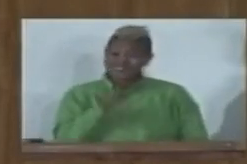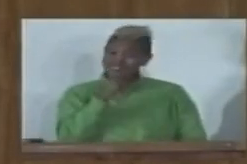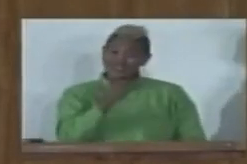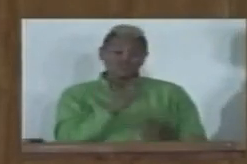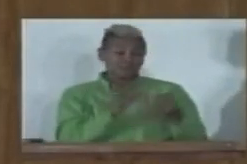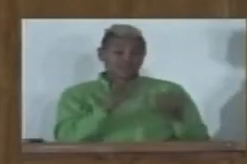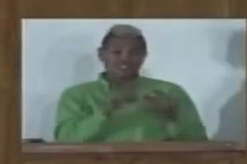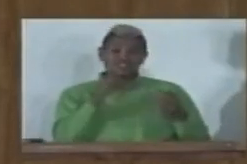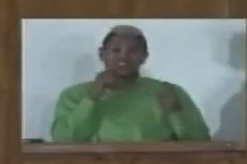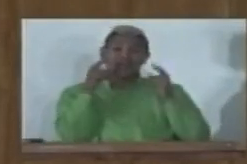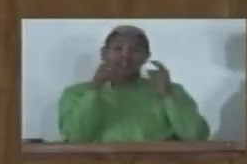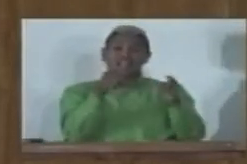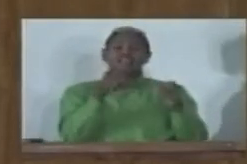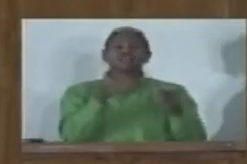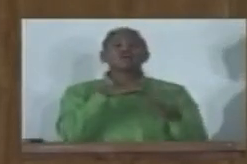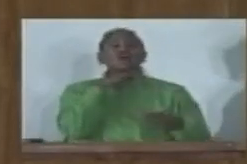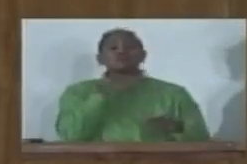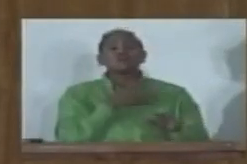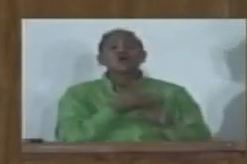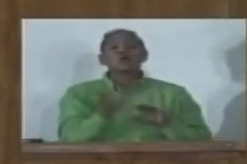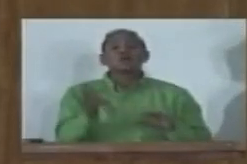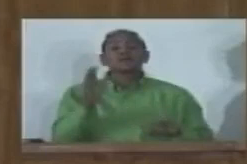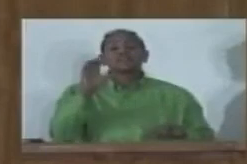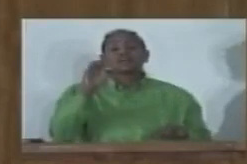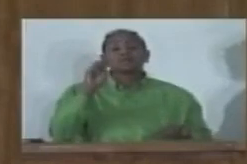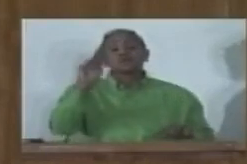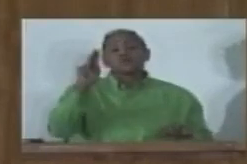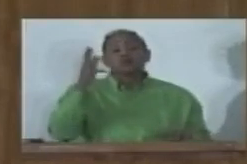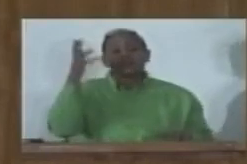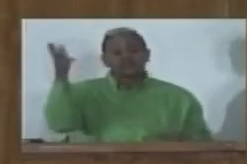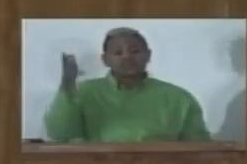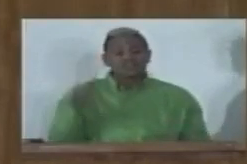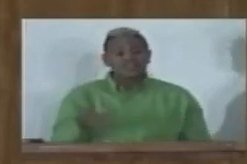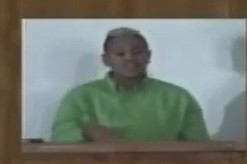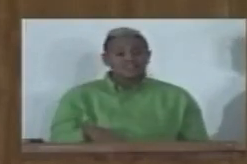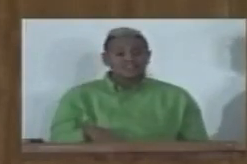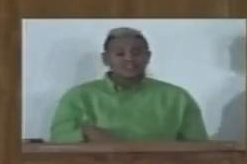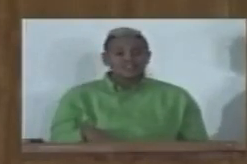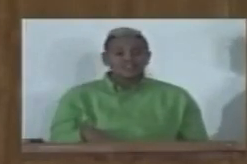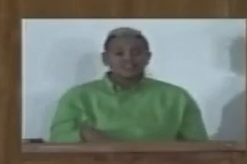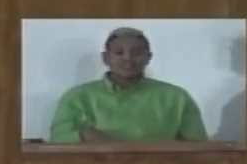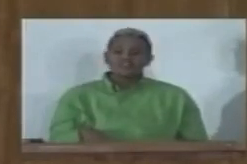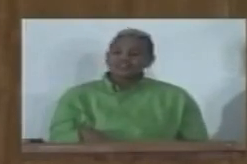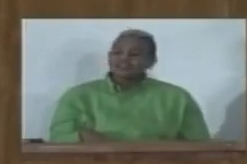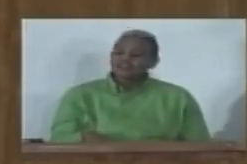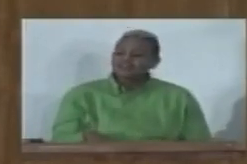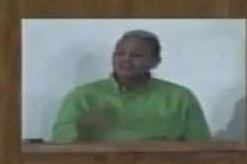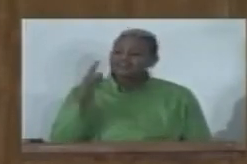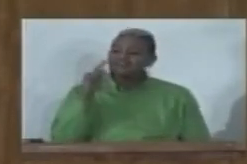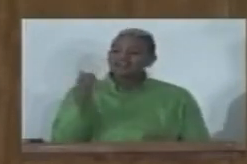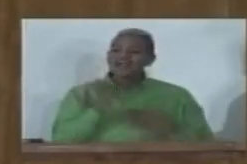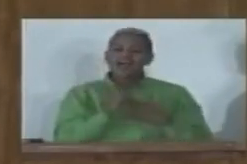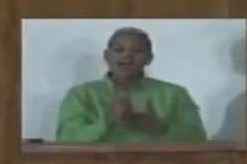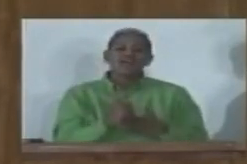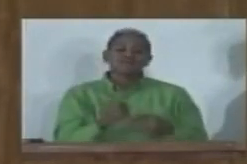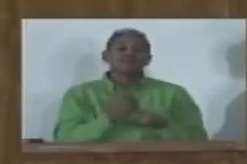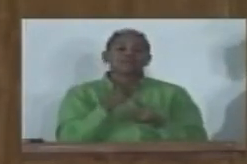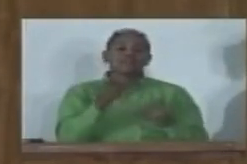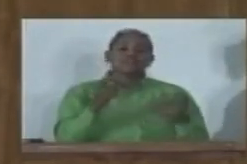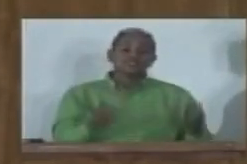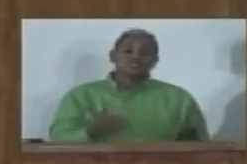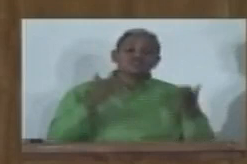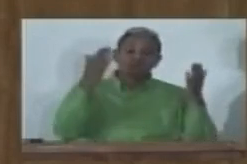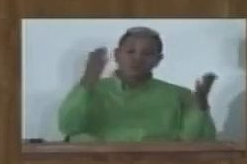the alleged corruption and waste at CMU. Such resource could help to make this proposal